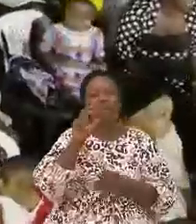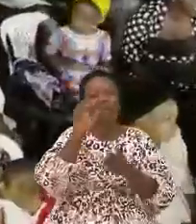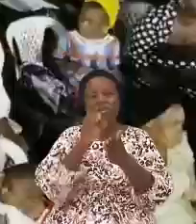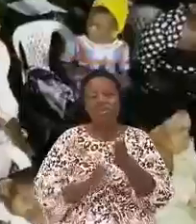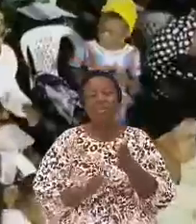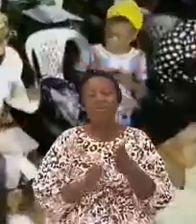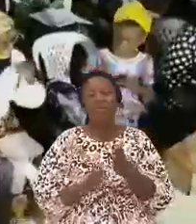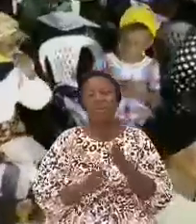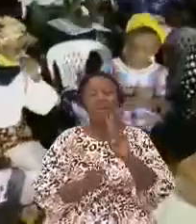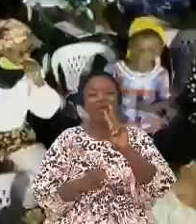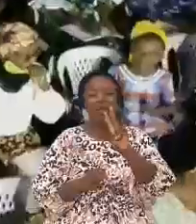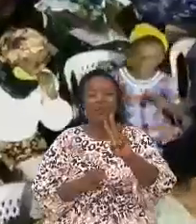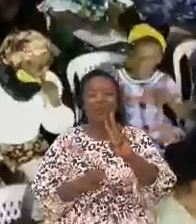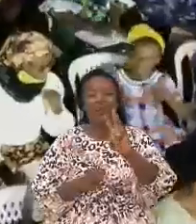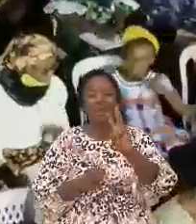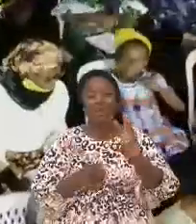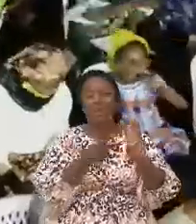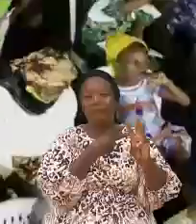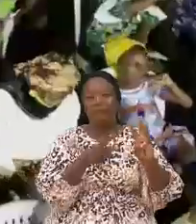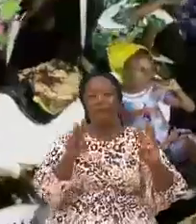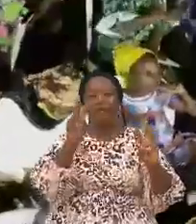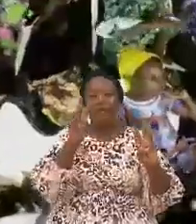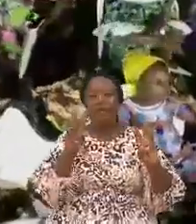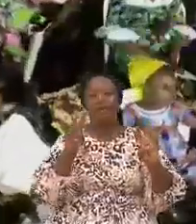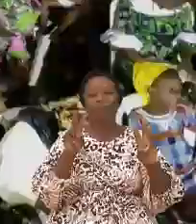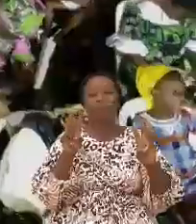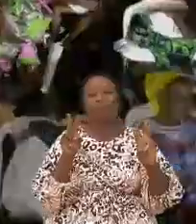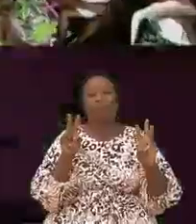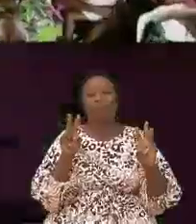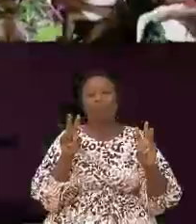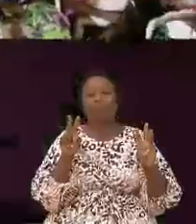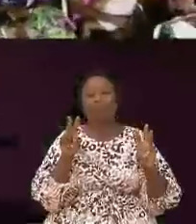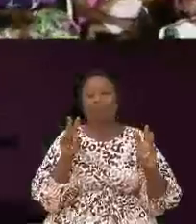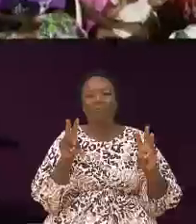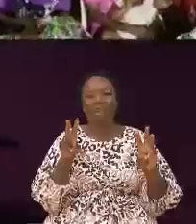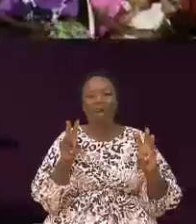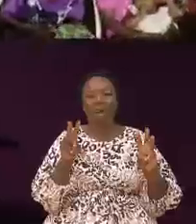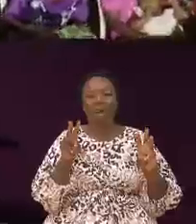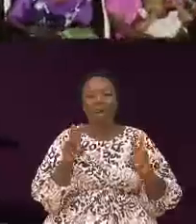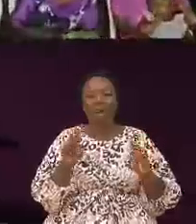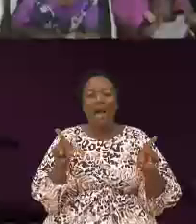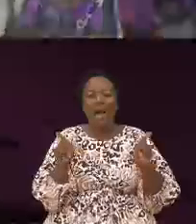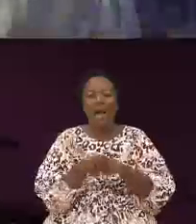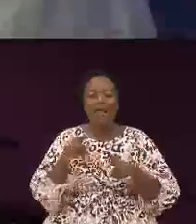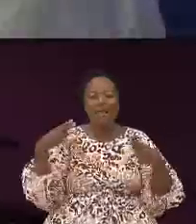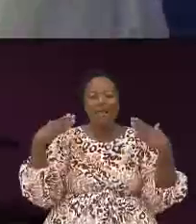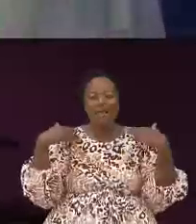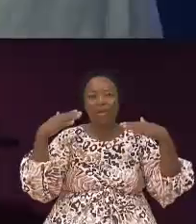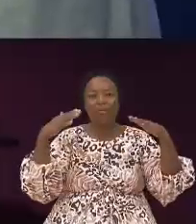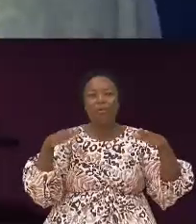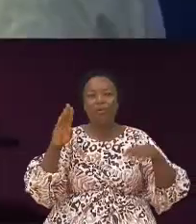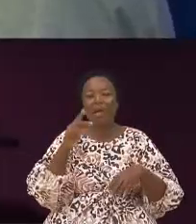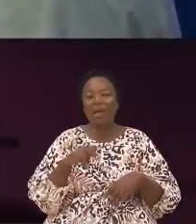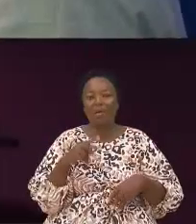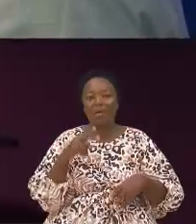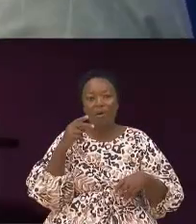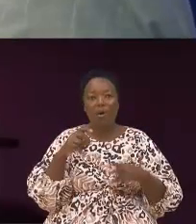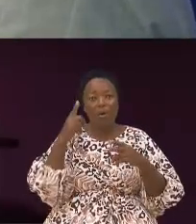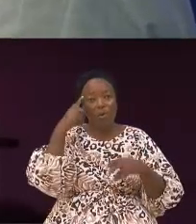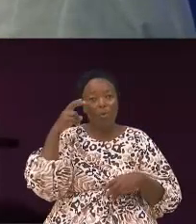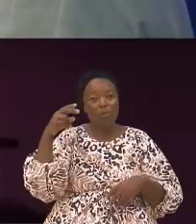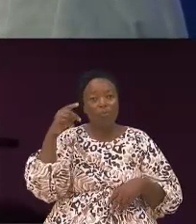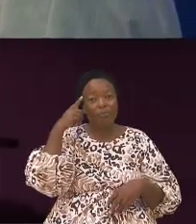Proverbs chapter 26, I'm reading from verse 2. Proverbs 26, verse 2.